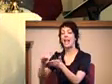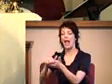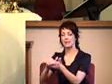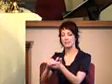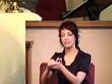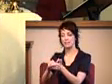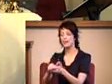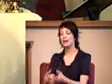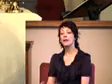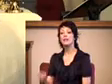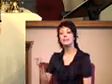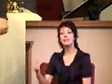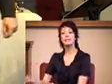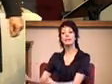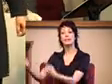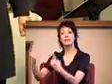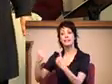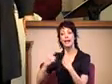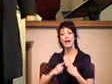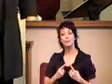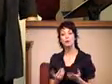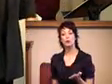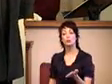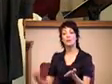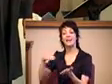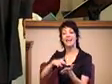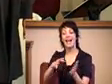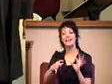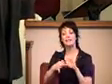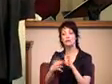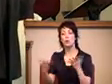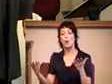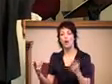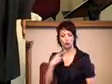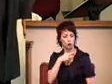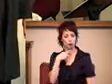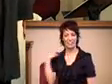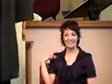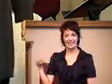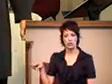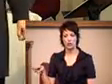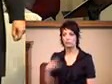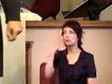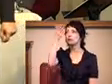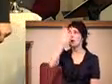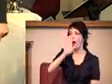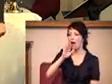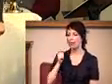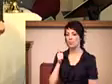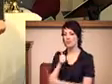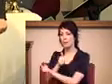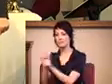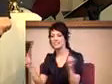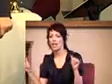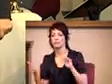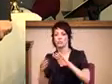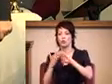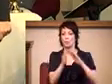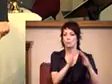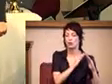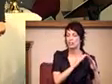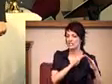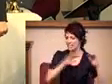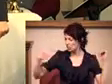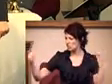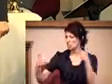Came to reconnect people to their religion, to their God, to themselves, to the communities. He